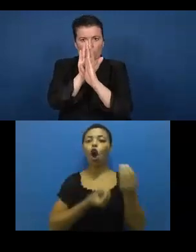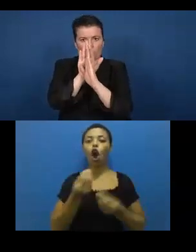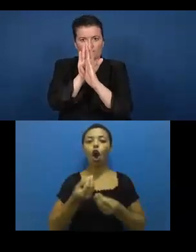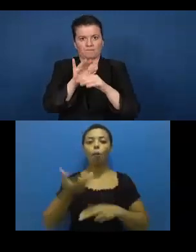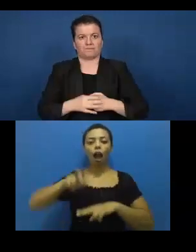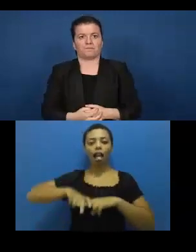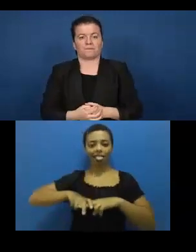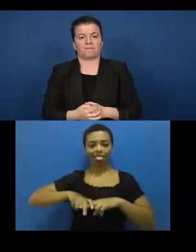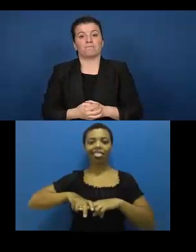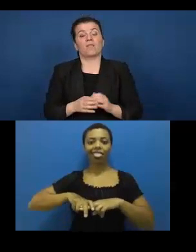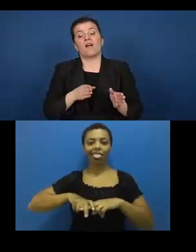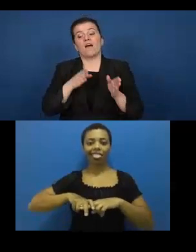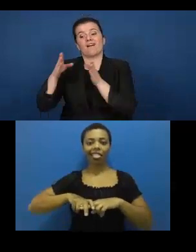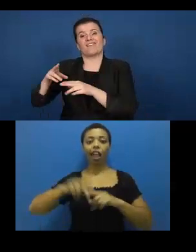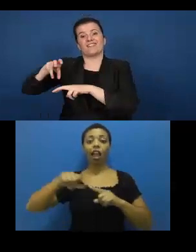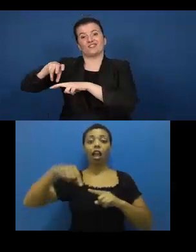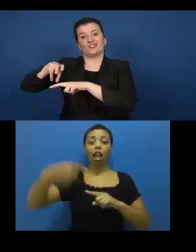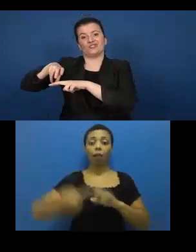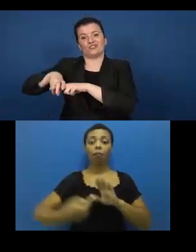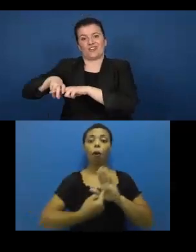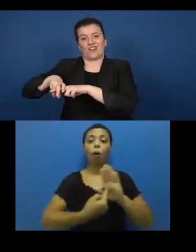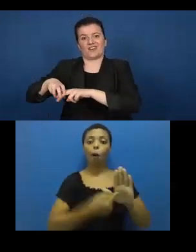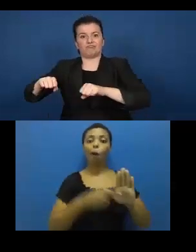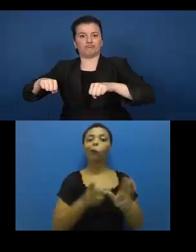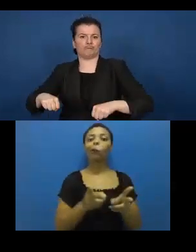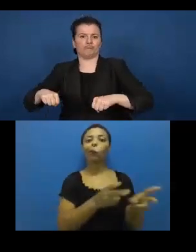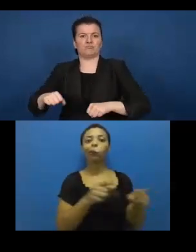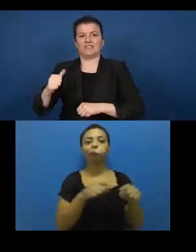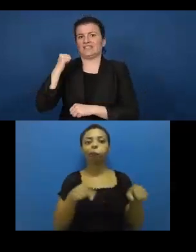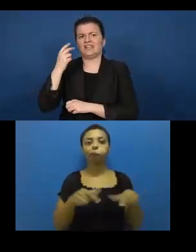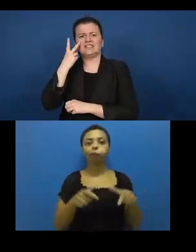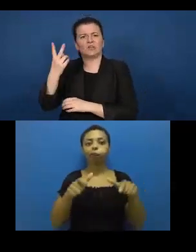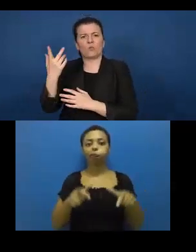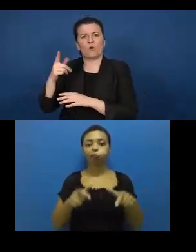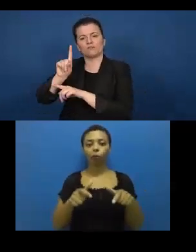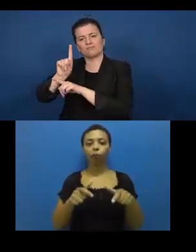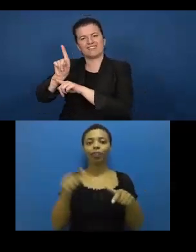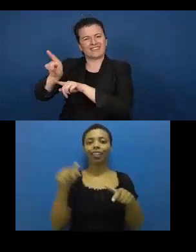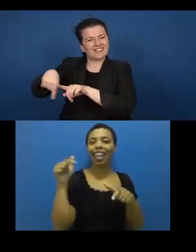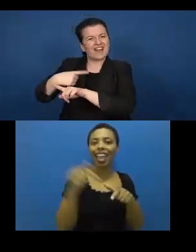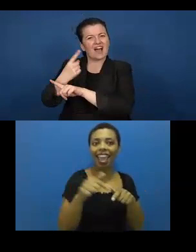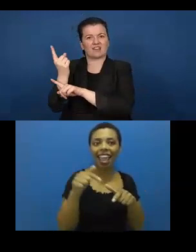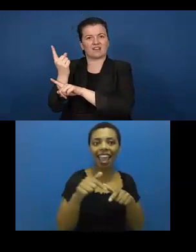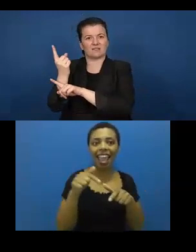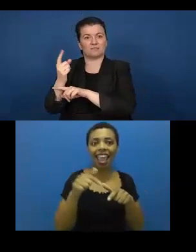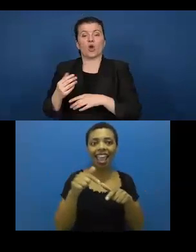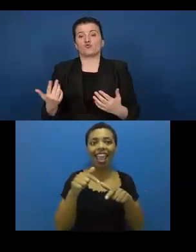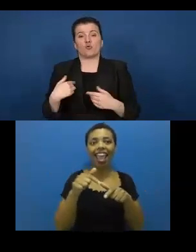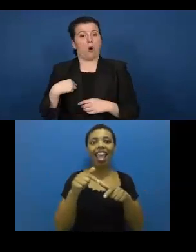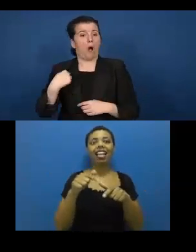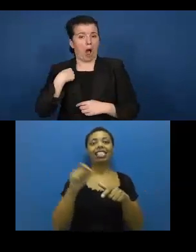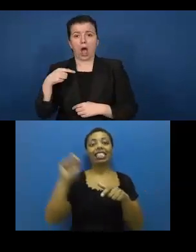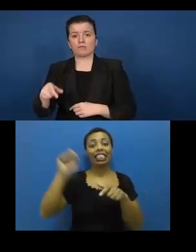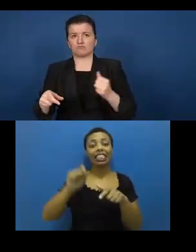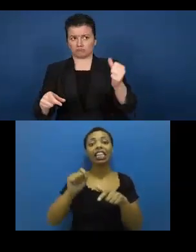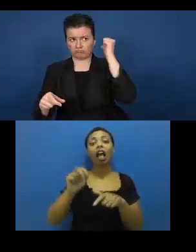dial. The dial was then used by participants to match the direction that they felt between